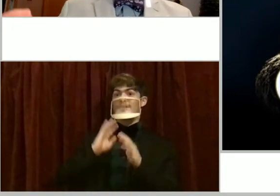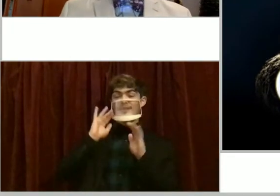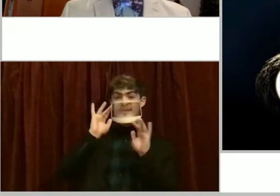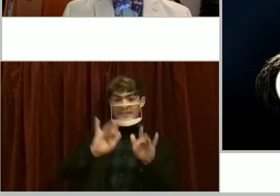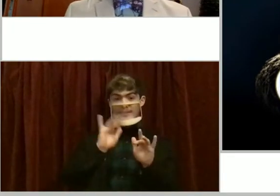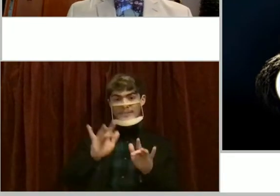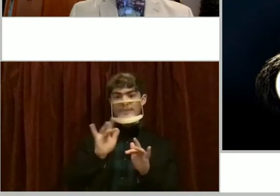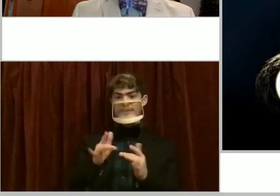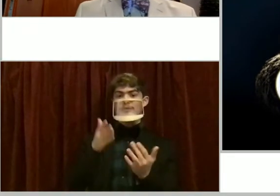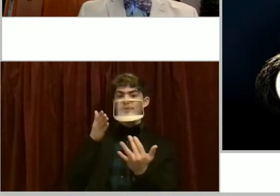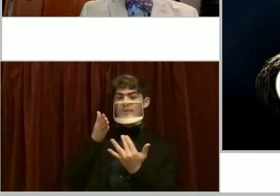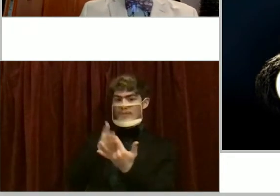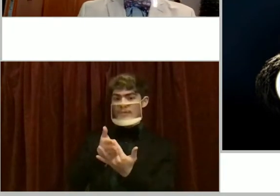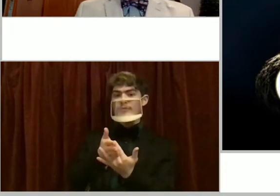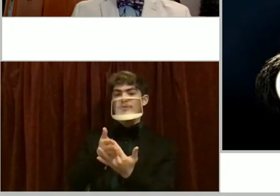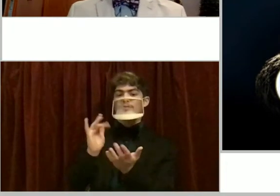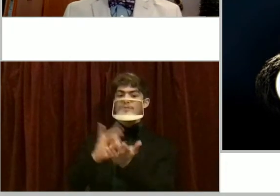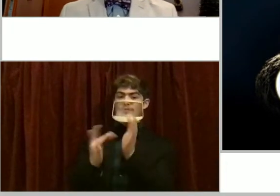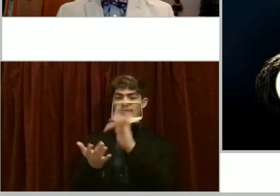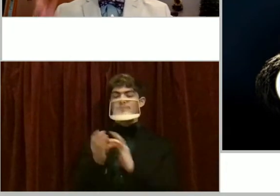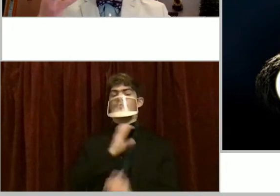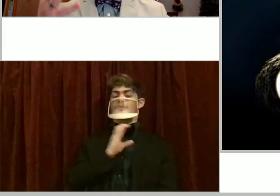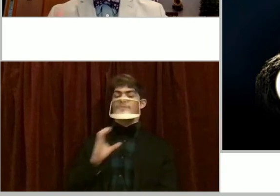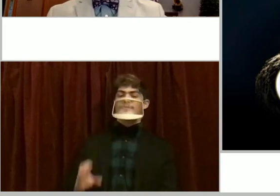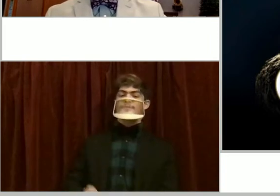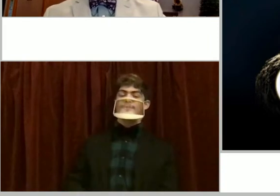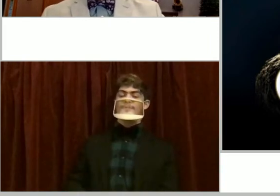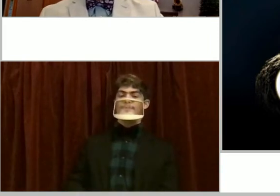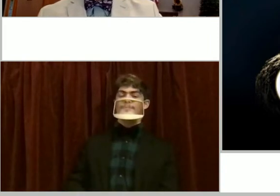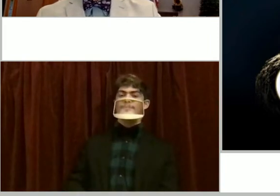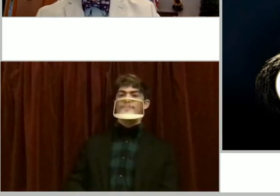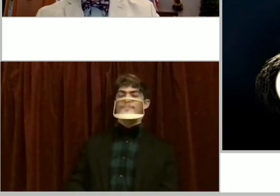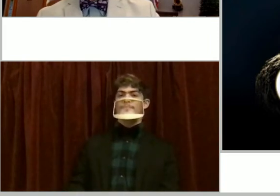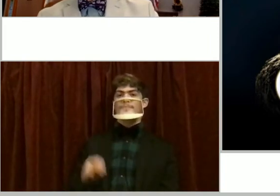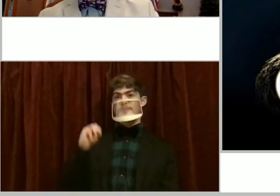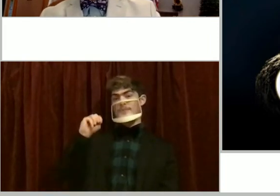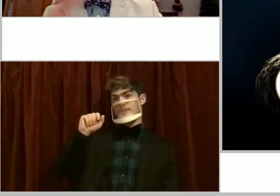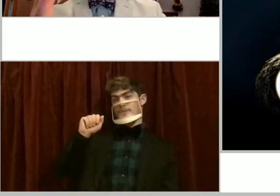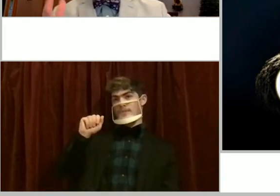suffering person of Jesus Christ, as Mark